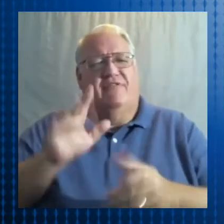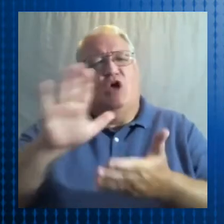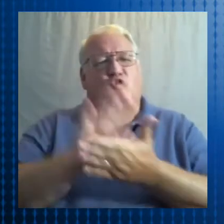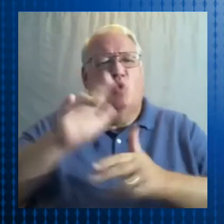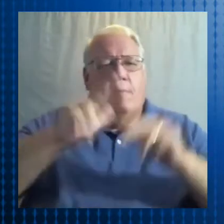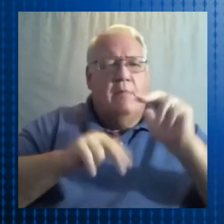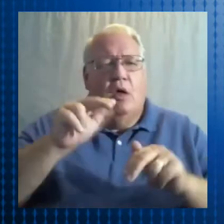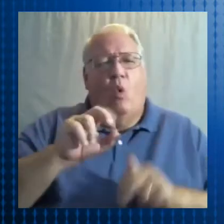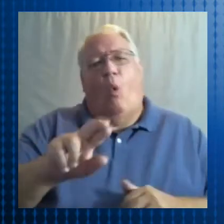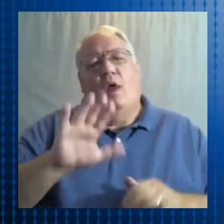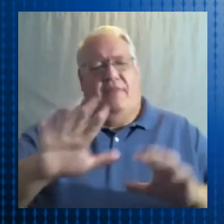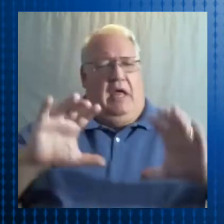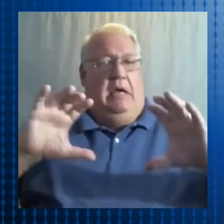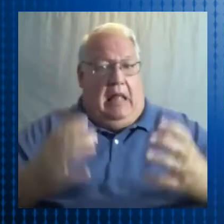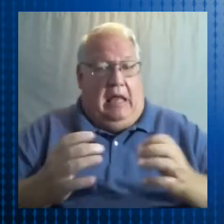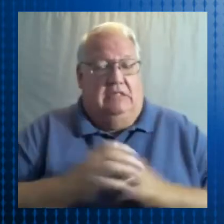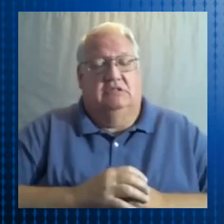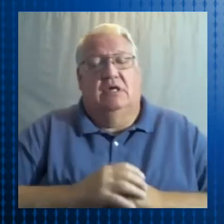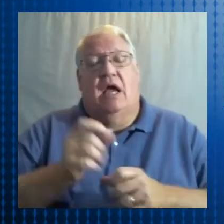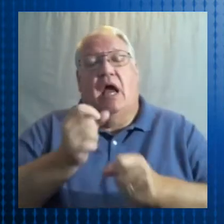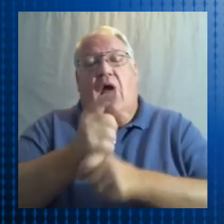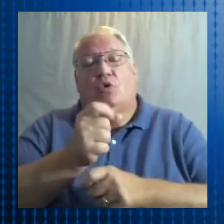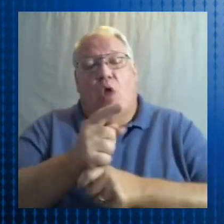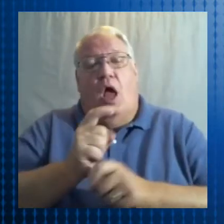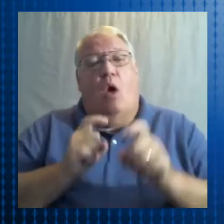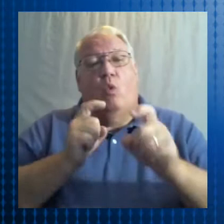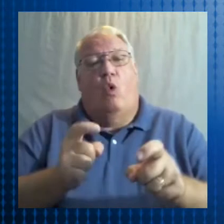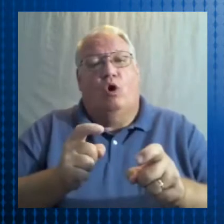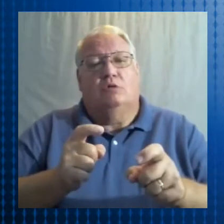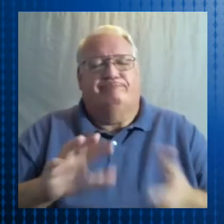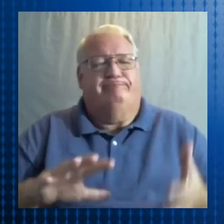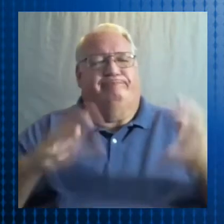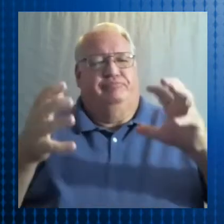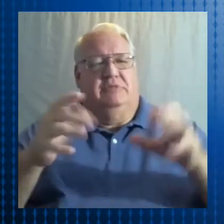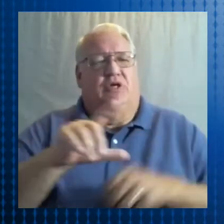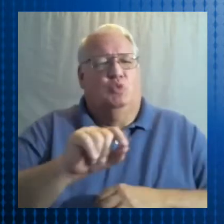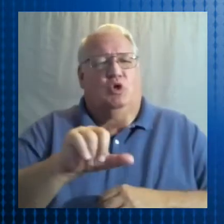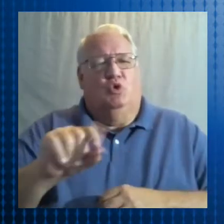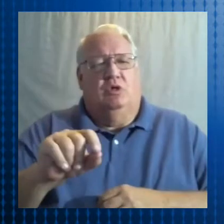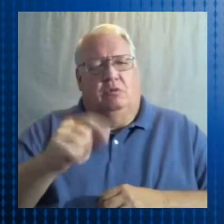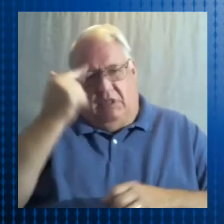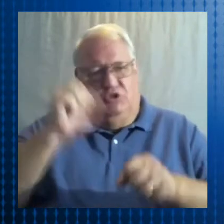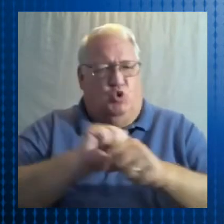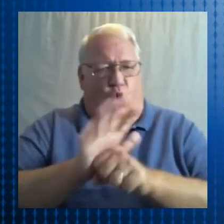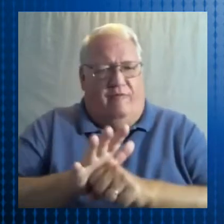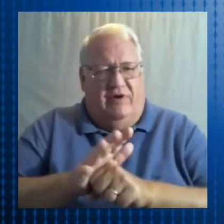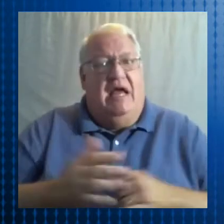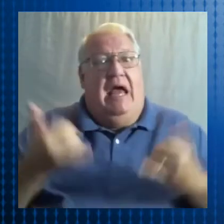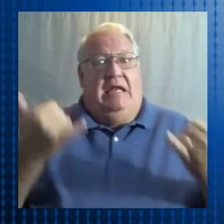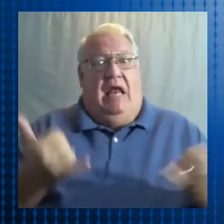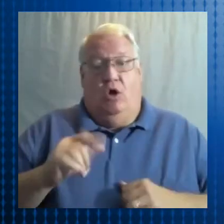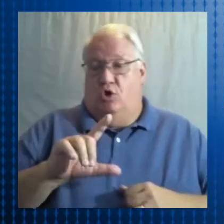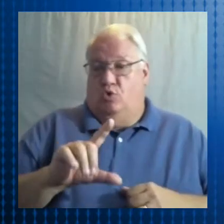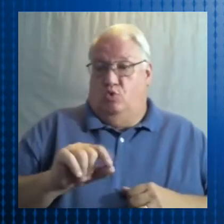their classroom. The annual awards ceremony was interrupted in 2020 due to the pandemic. Now, in